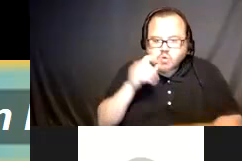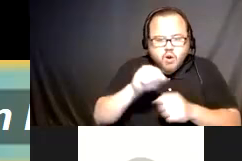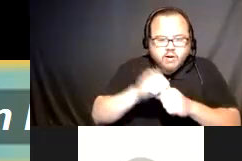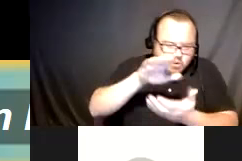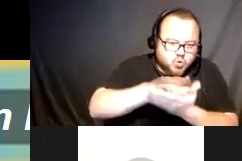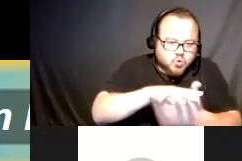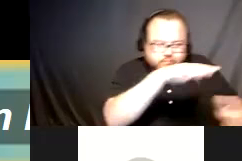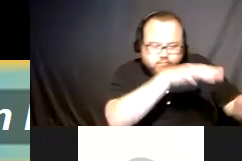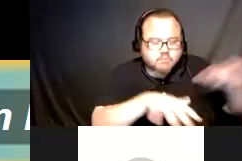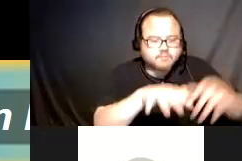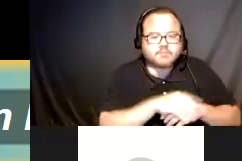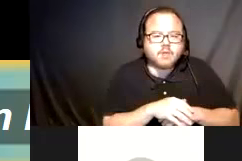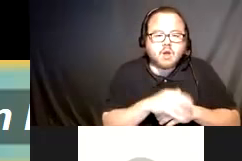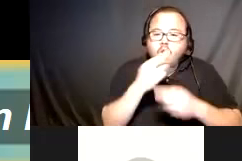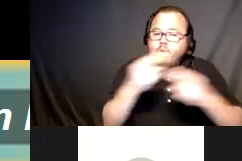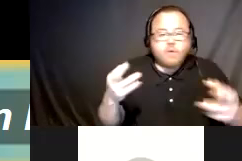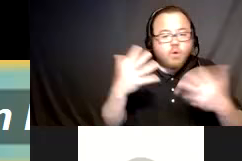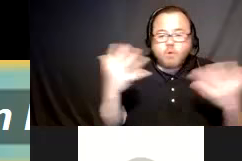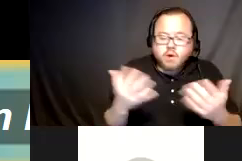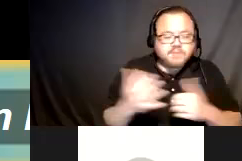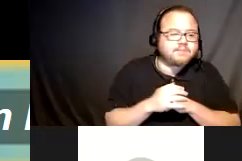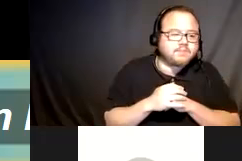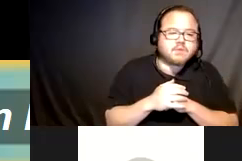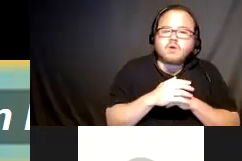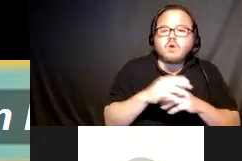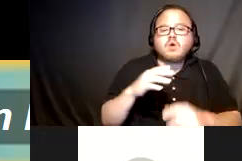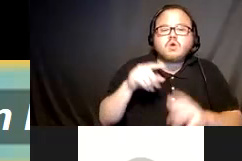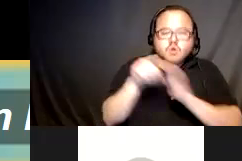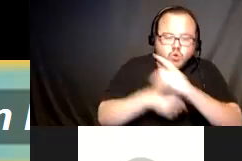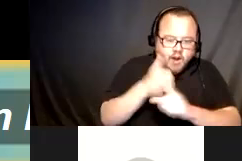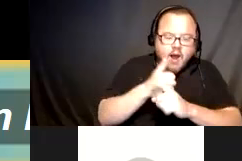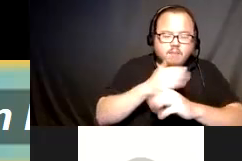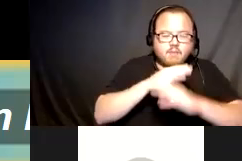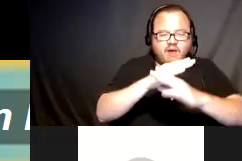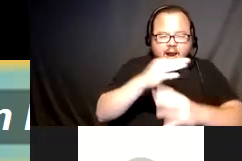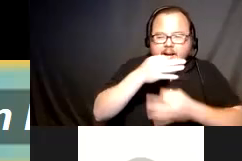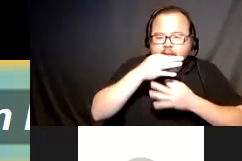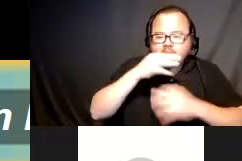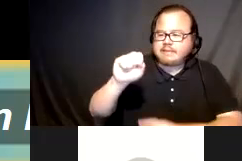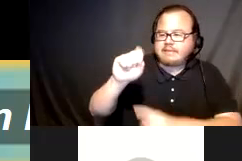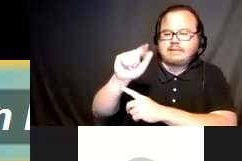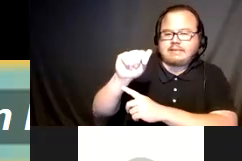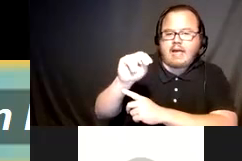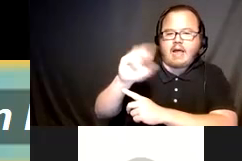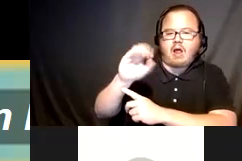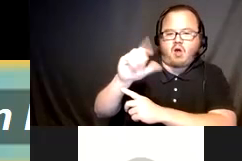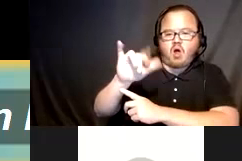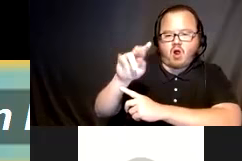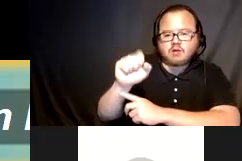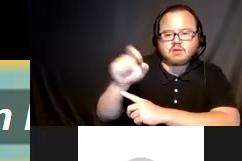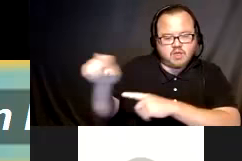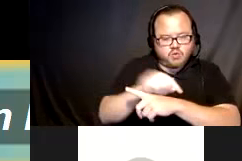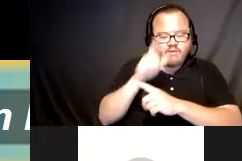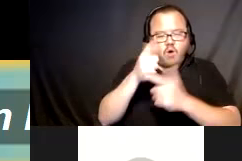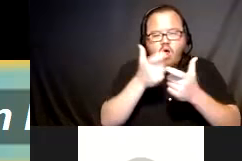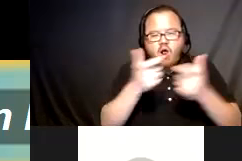schools. Resources have included suicide prevention expert Stan Collins, who provided a training for our large committee,